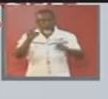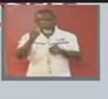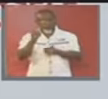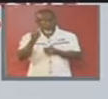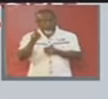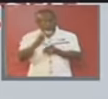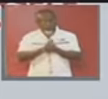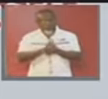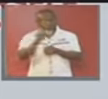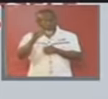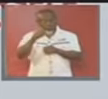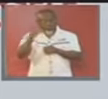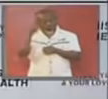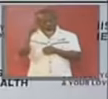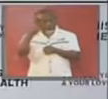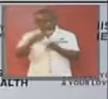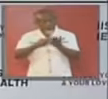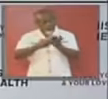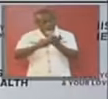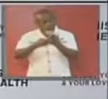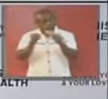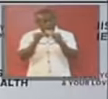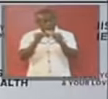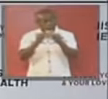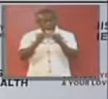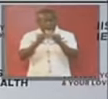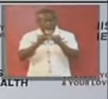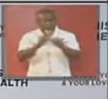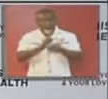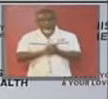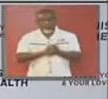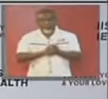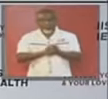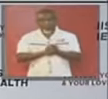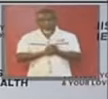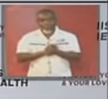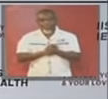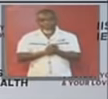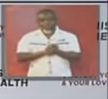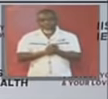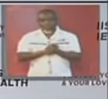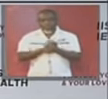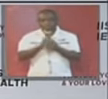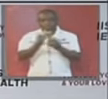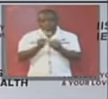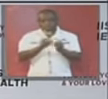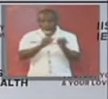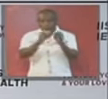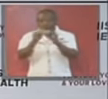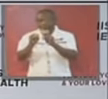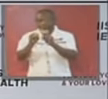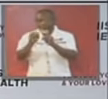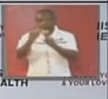Rashad. Thank you very much, Minister. And we move next to AZP News, please.